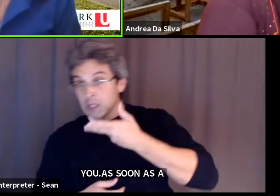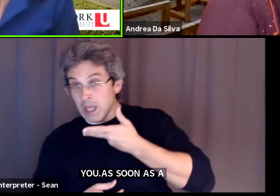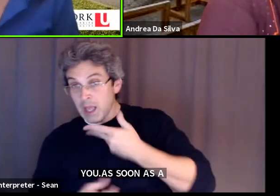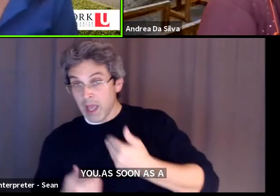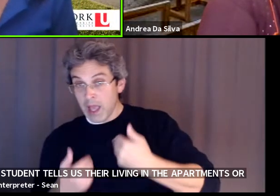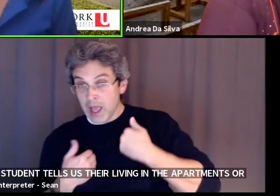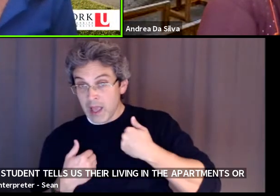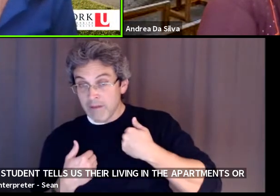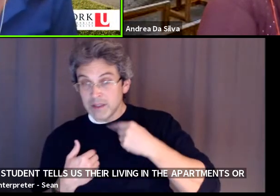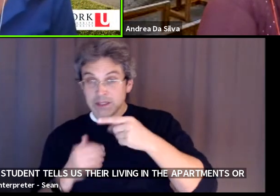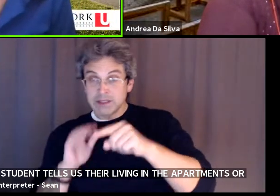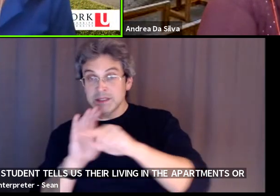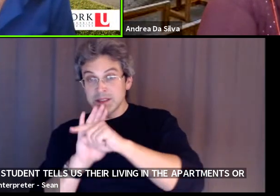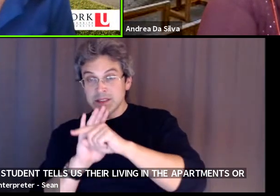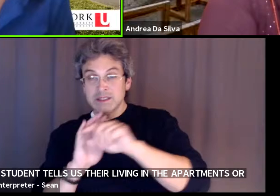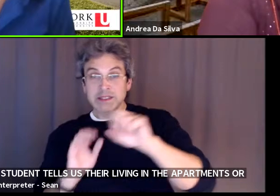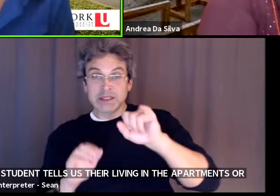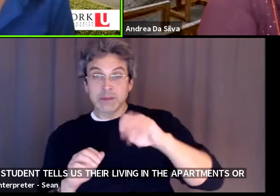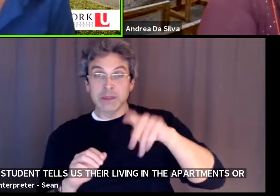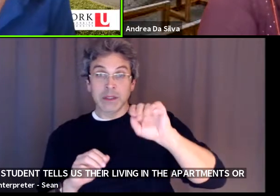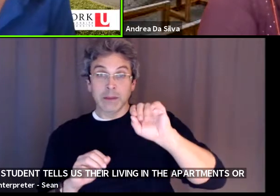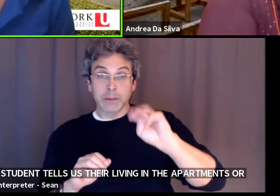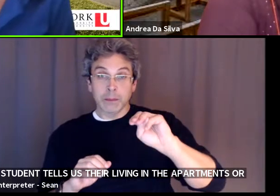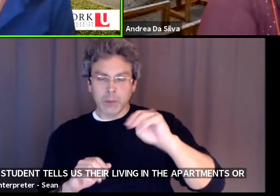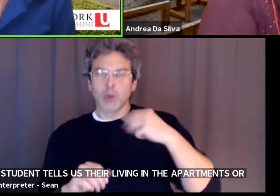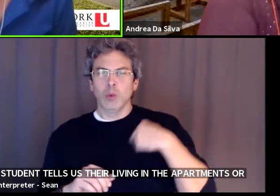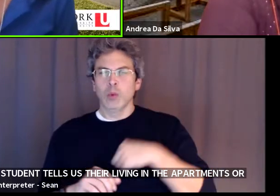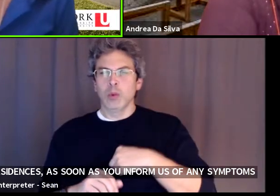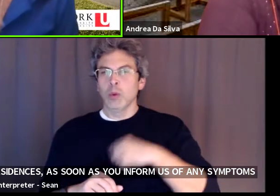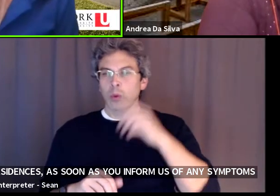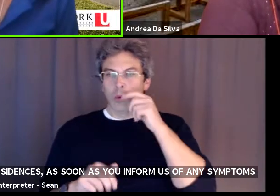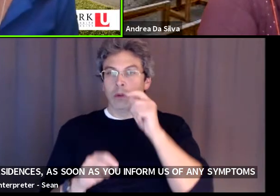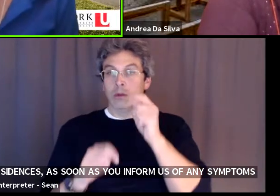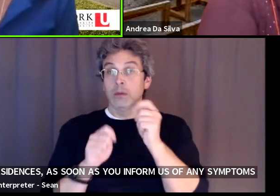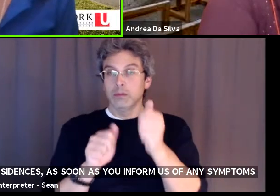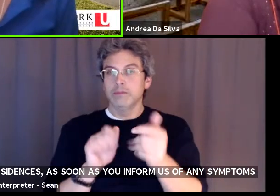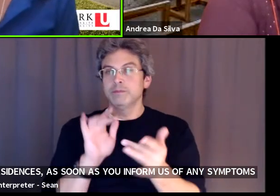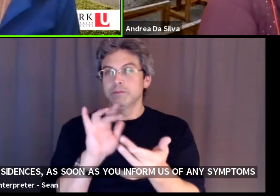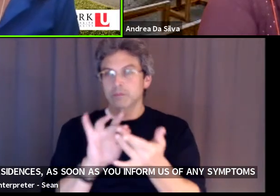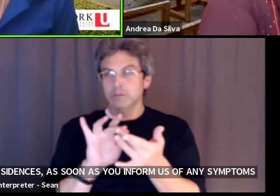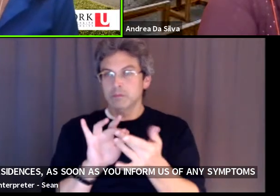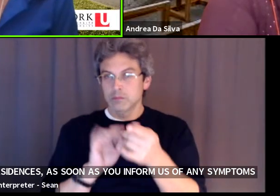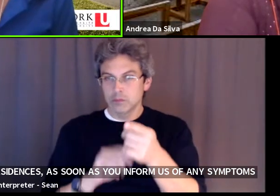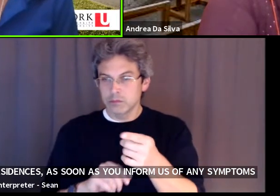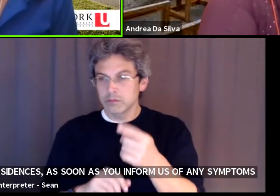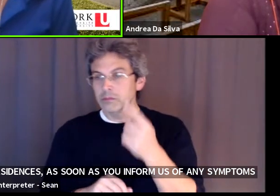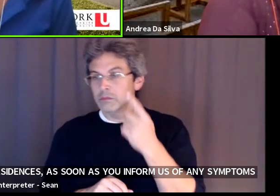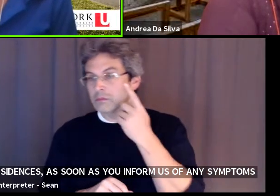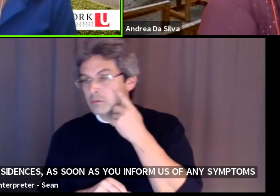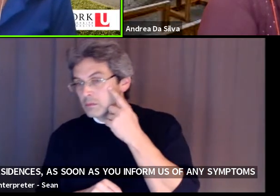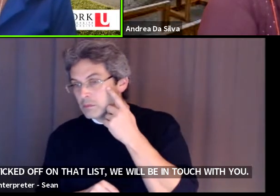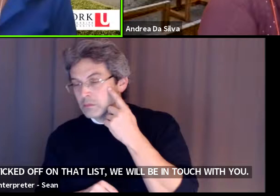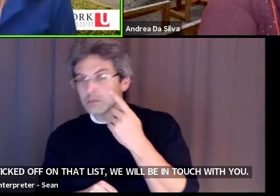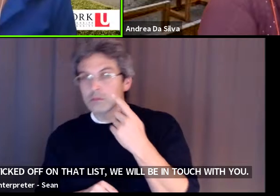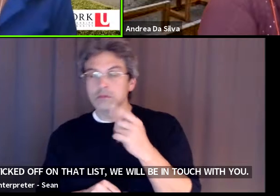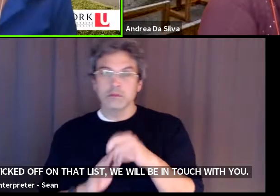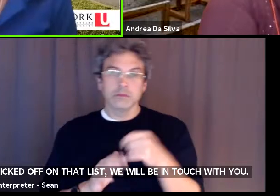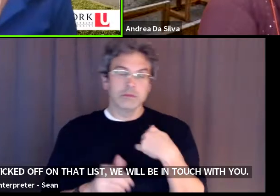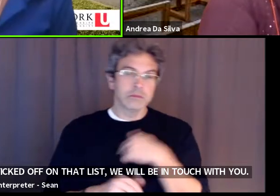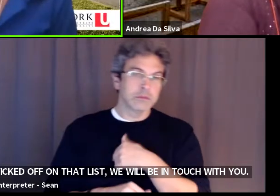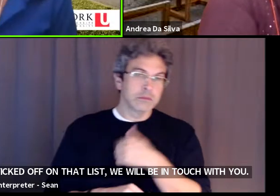off on that list, we will be in touch with you, and we will find out how we might support